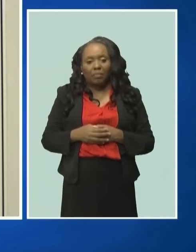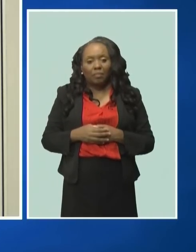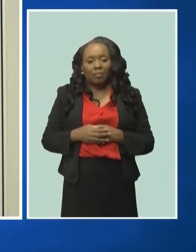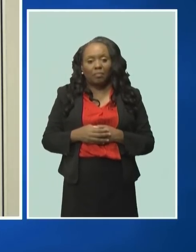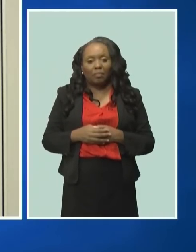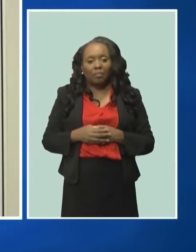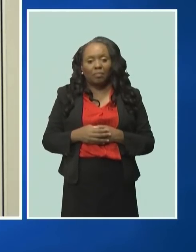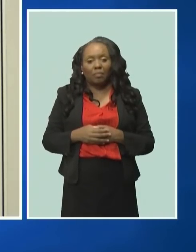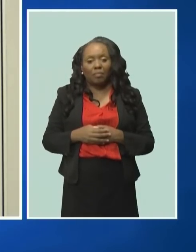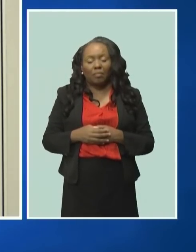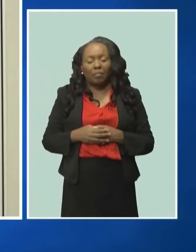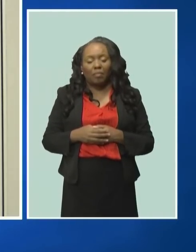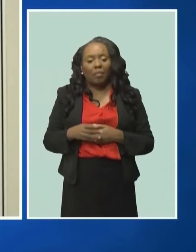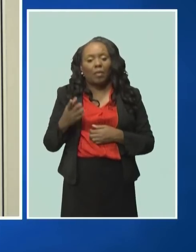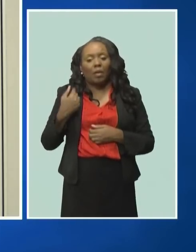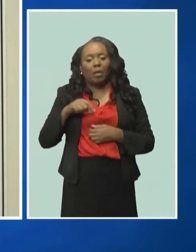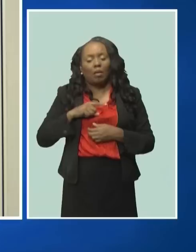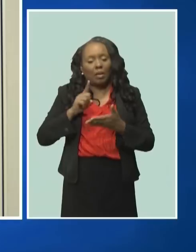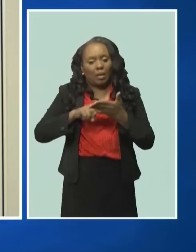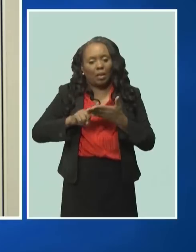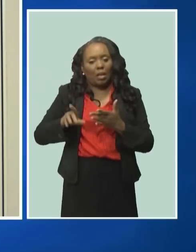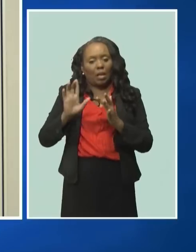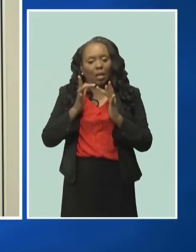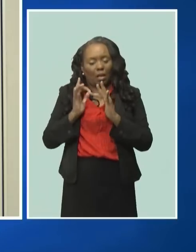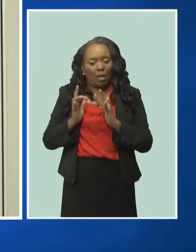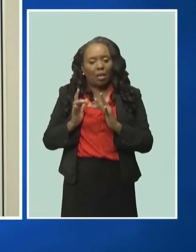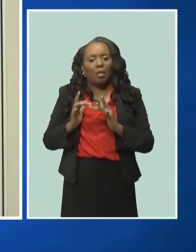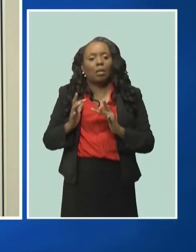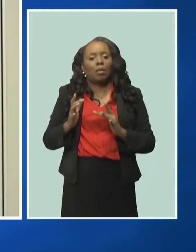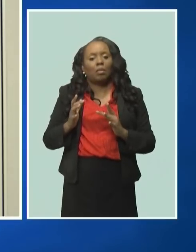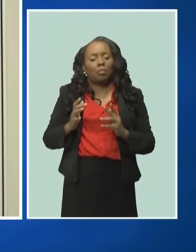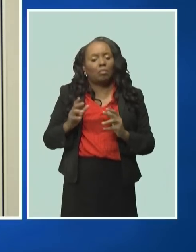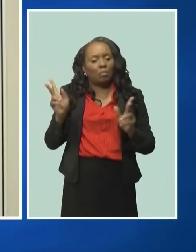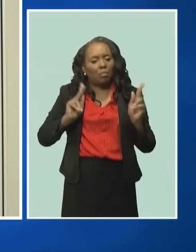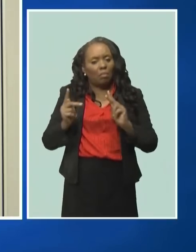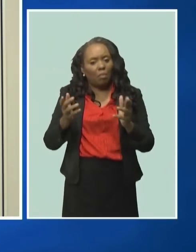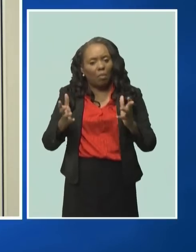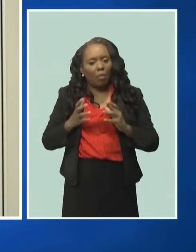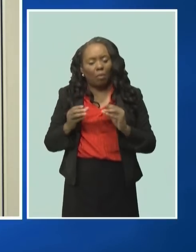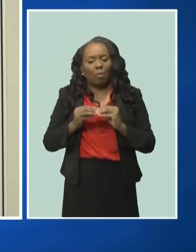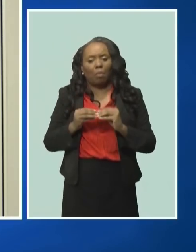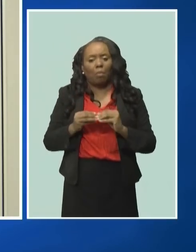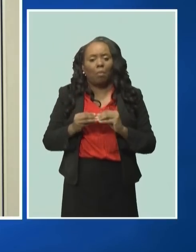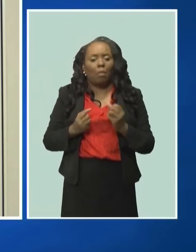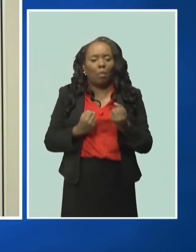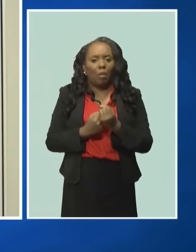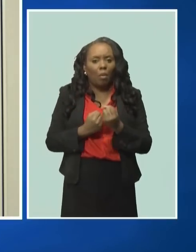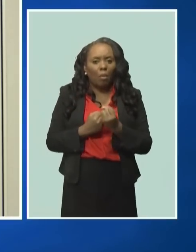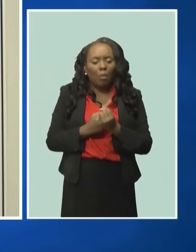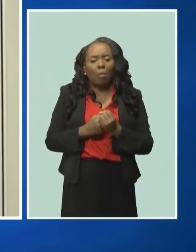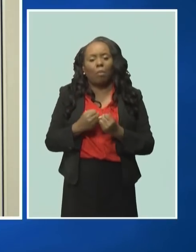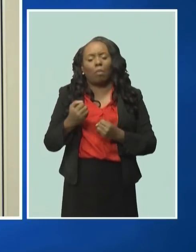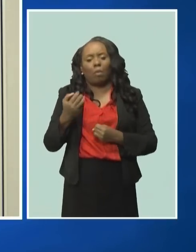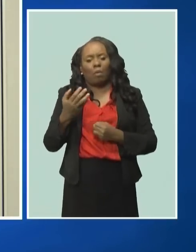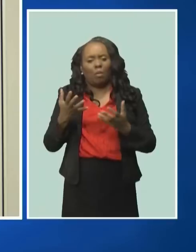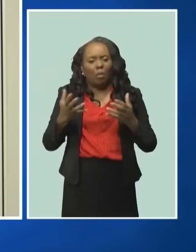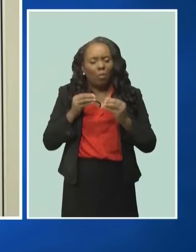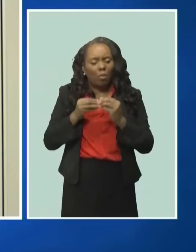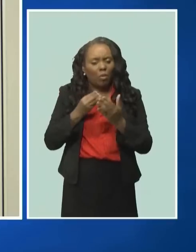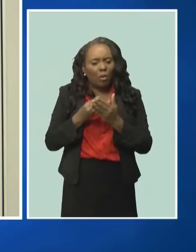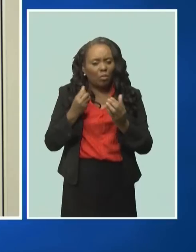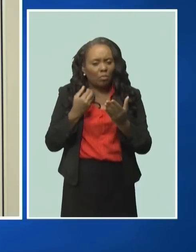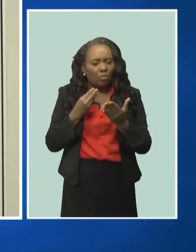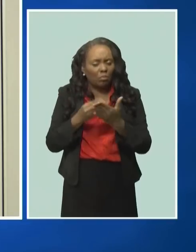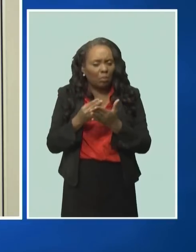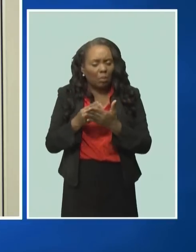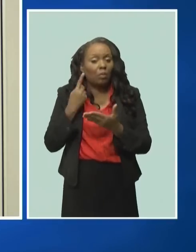call from member states to intensify the support from the United Nations on financing for development. Because we all know that